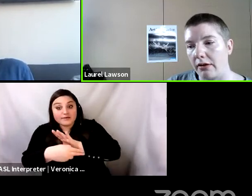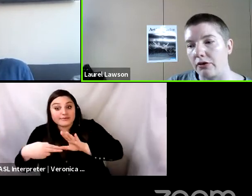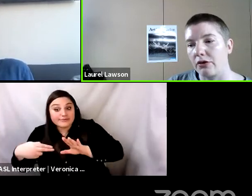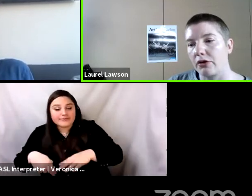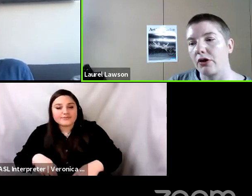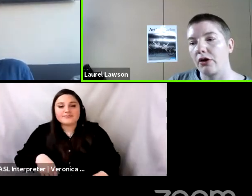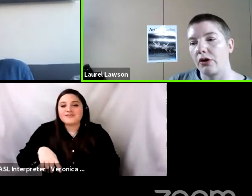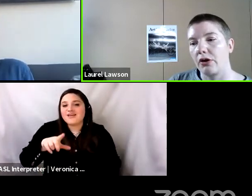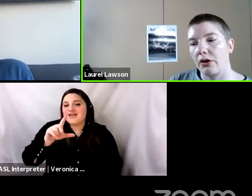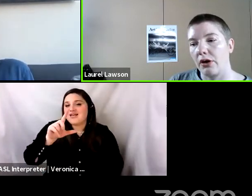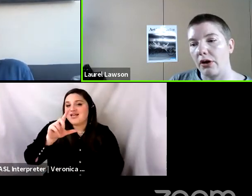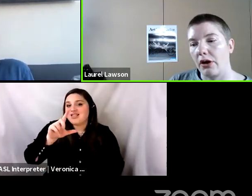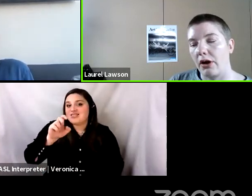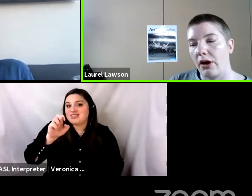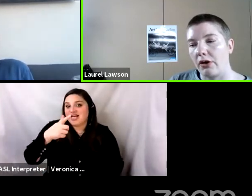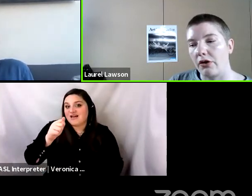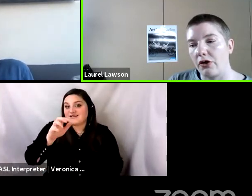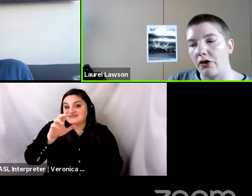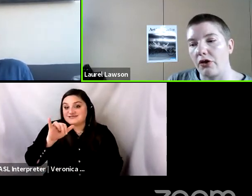and